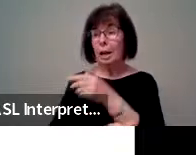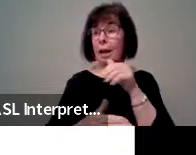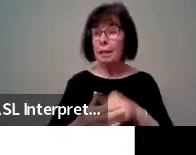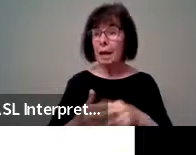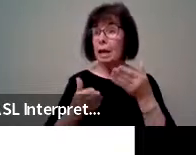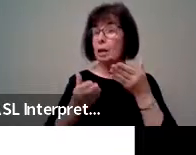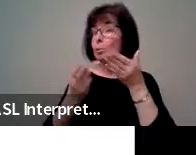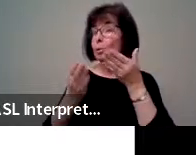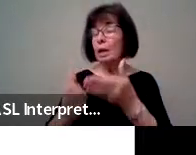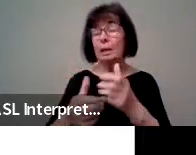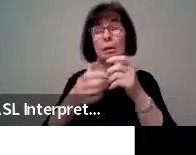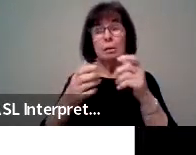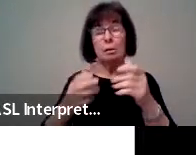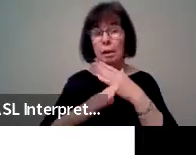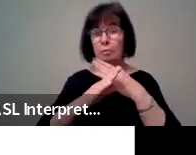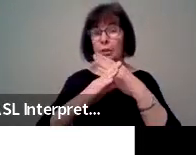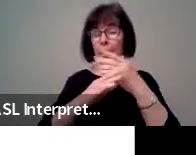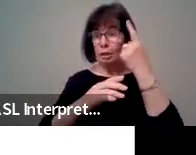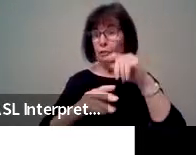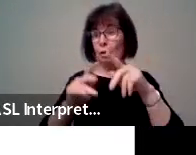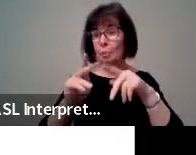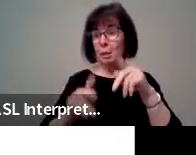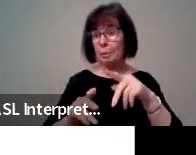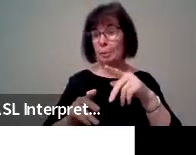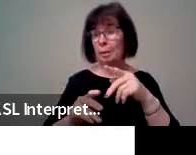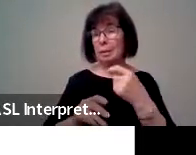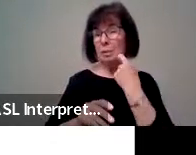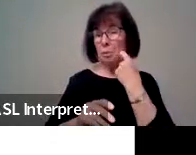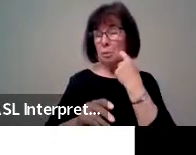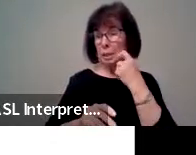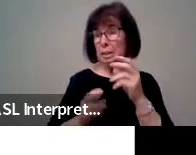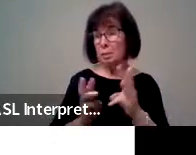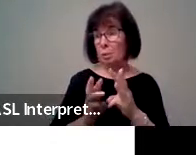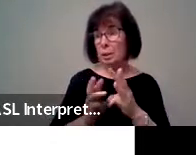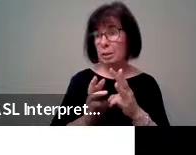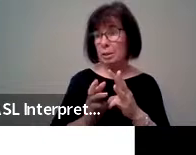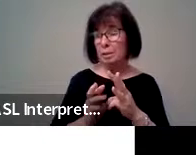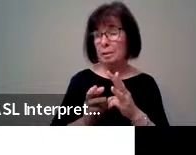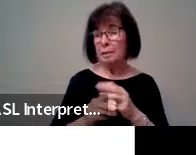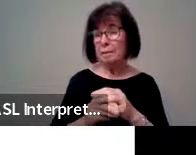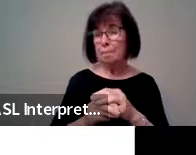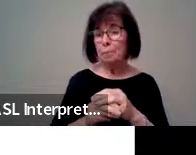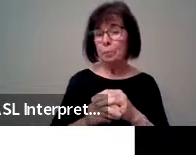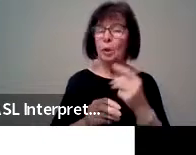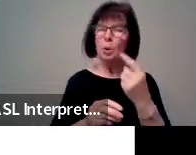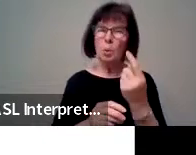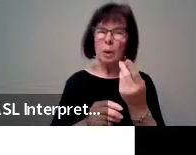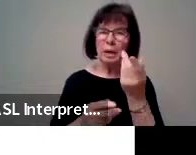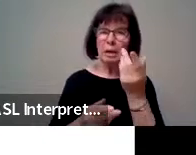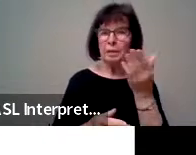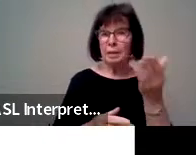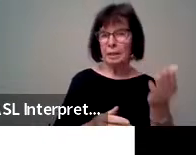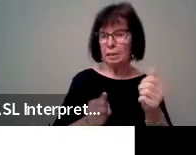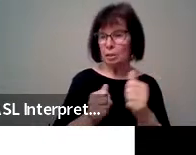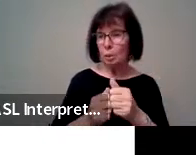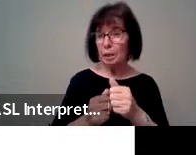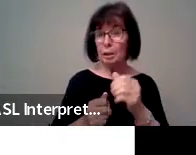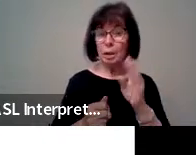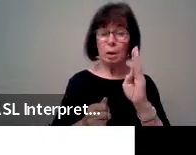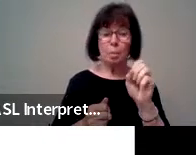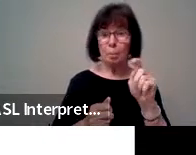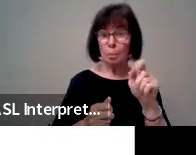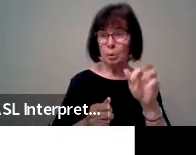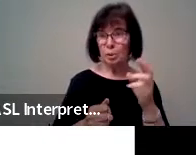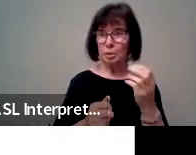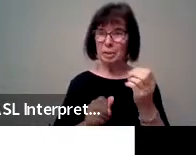during this winter for people who never got boosted. So one of the tricky things with boosters is making people